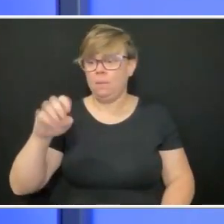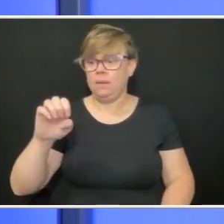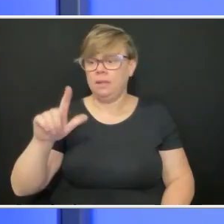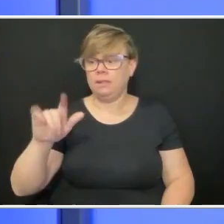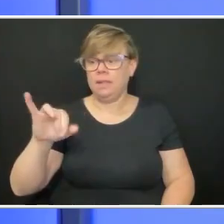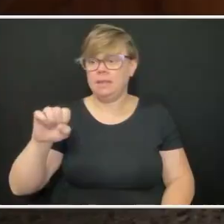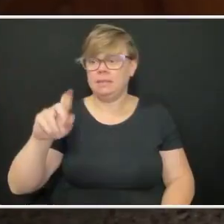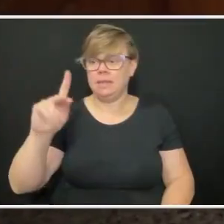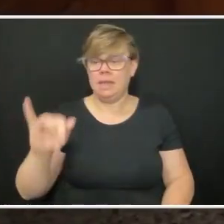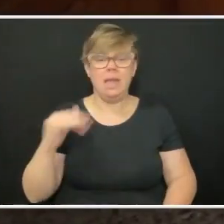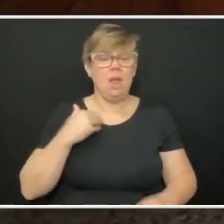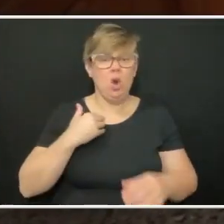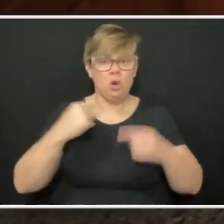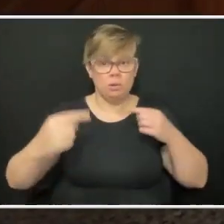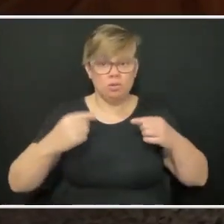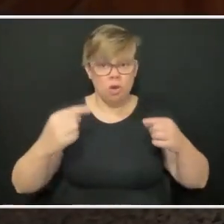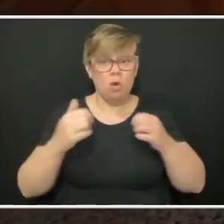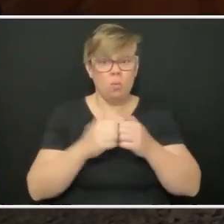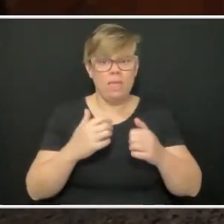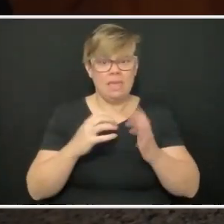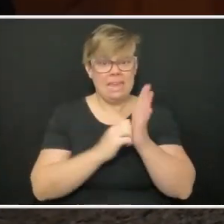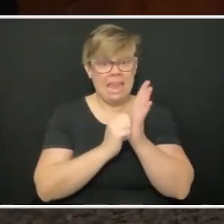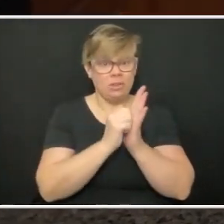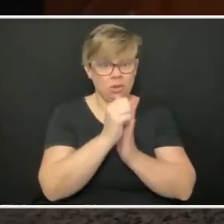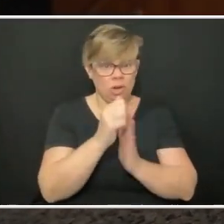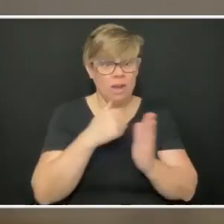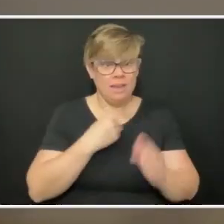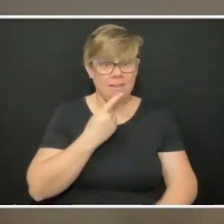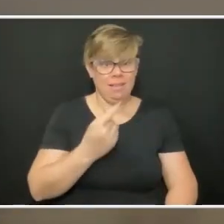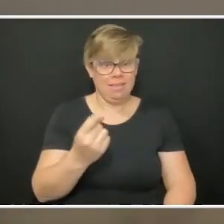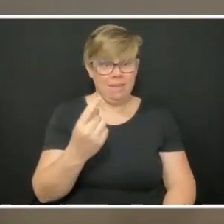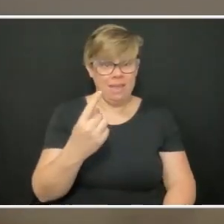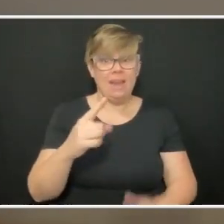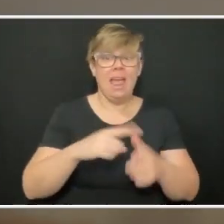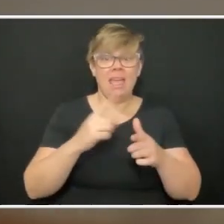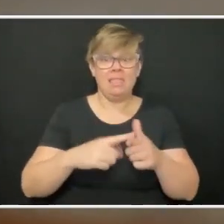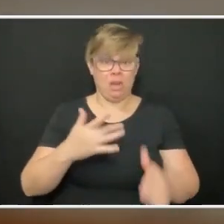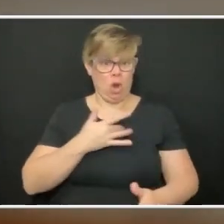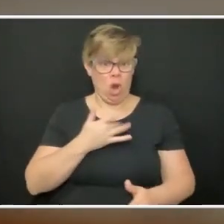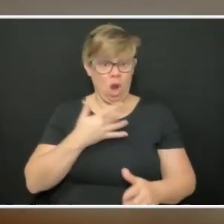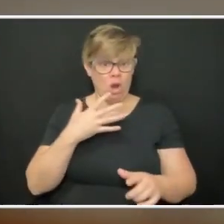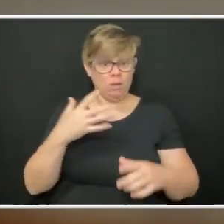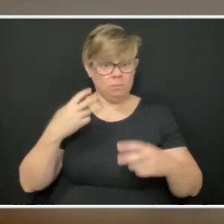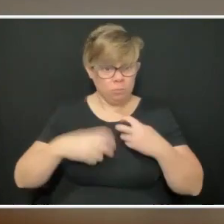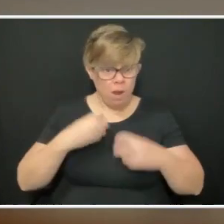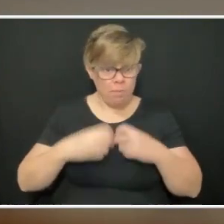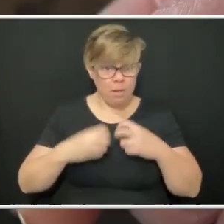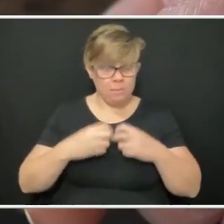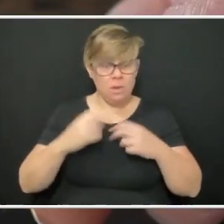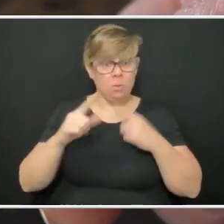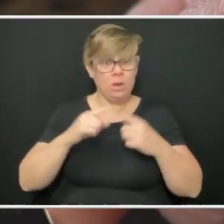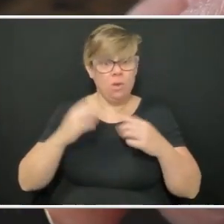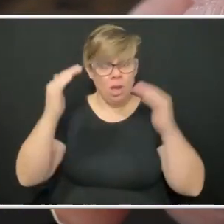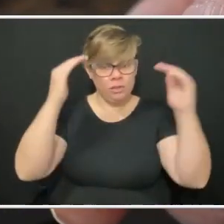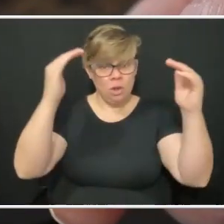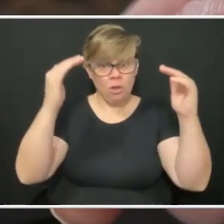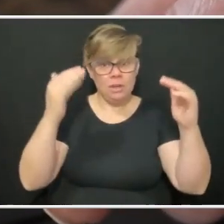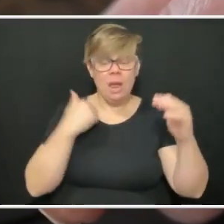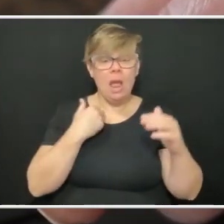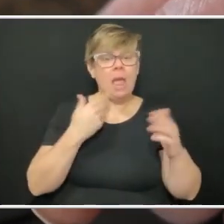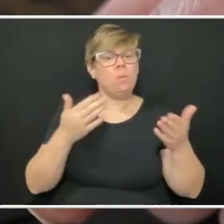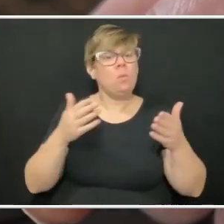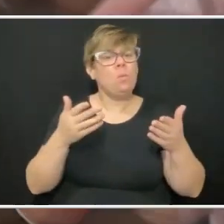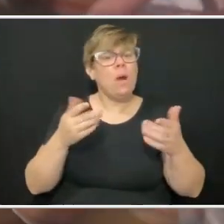at age 11. Then came her heart troubles that hit decades later as an adult. The heart troubles were caused by her childhood